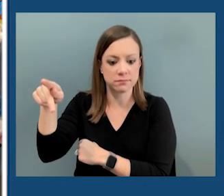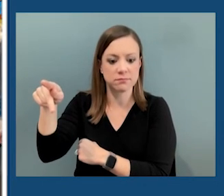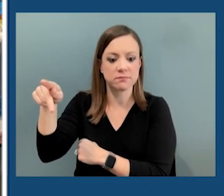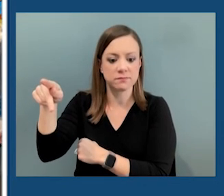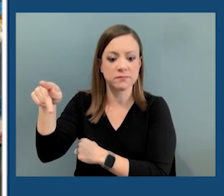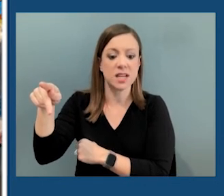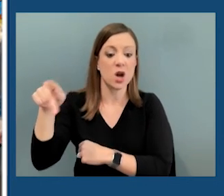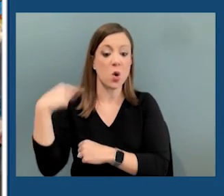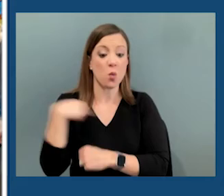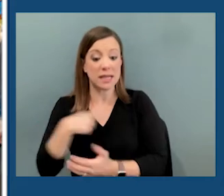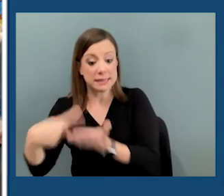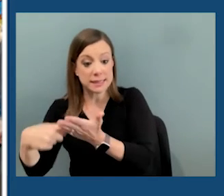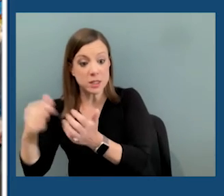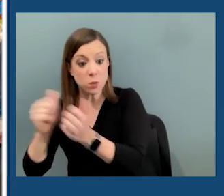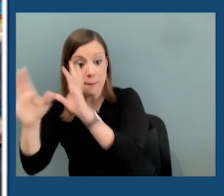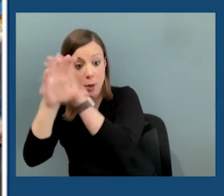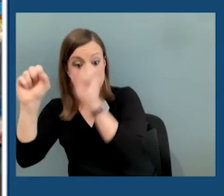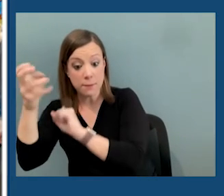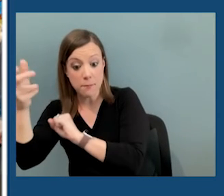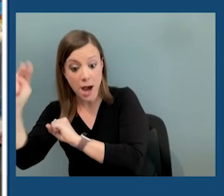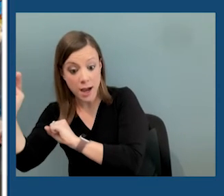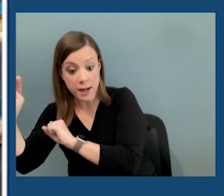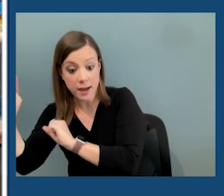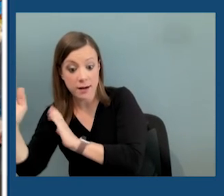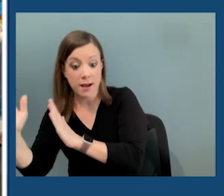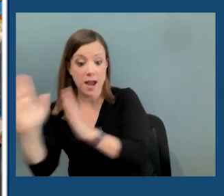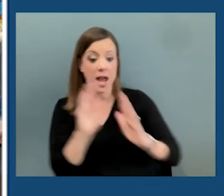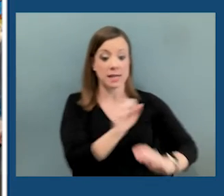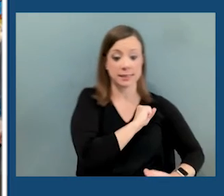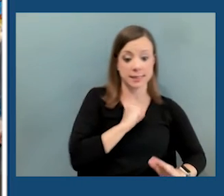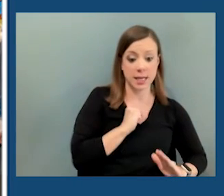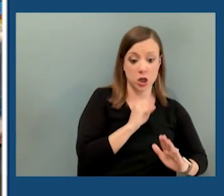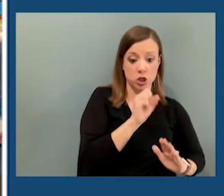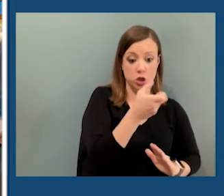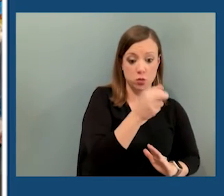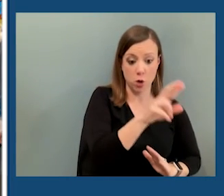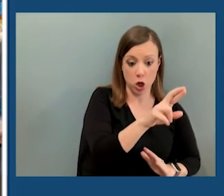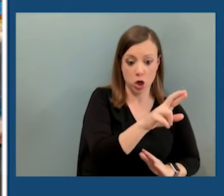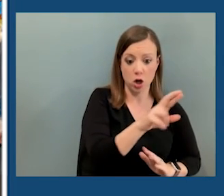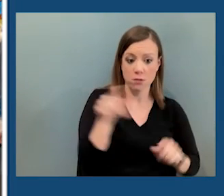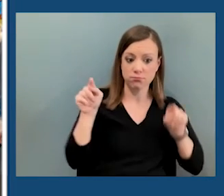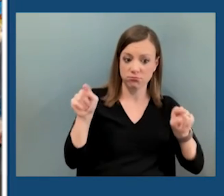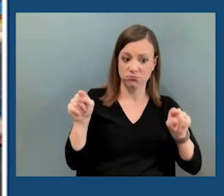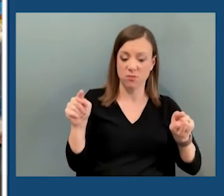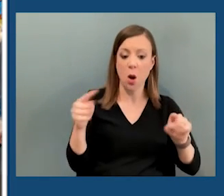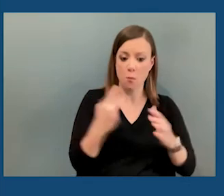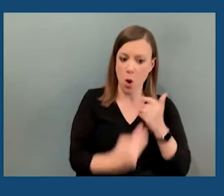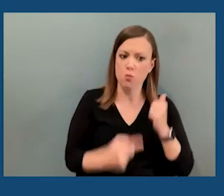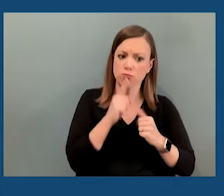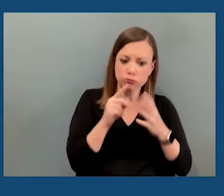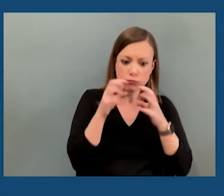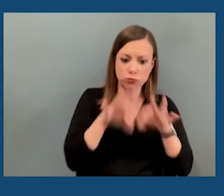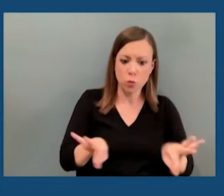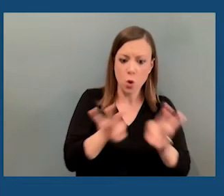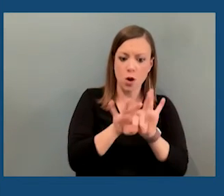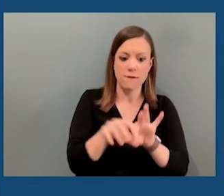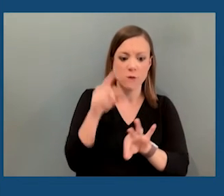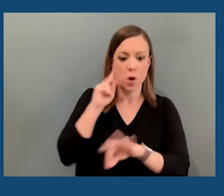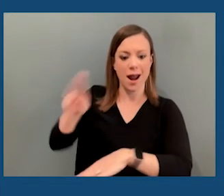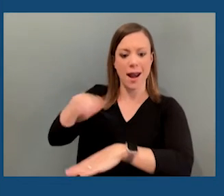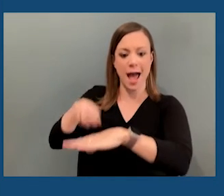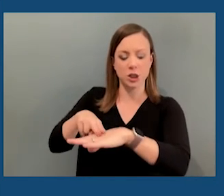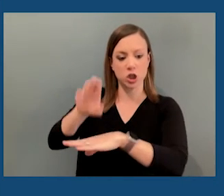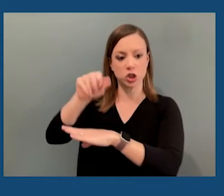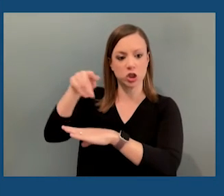in getting a National Chips and Science Act. Now what that said was it made it more competitive for our